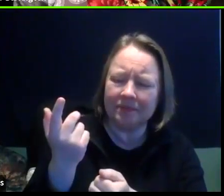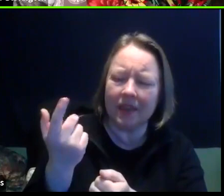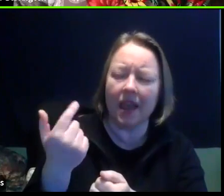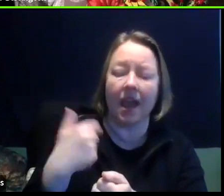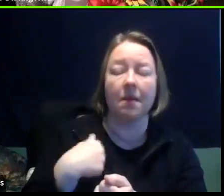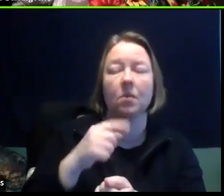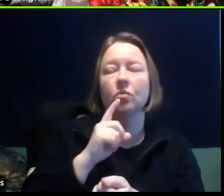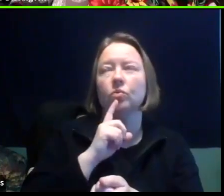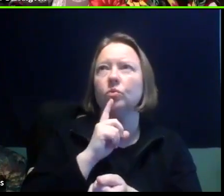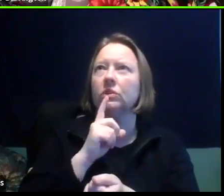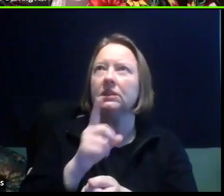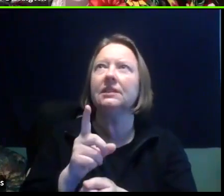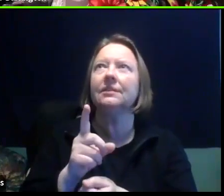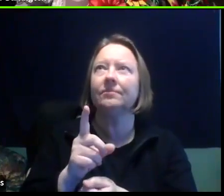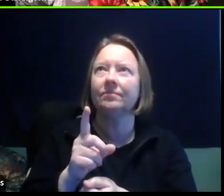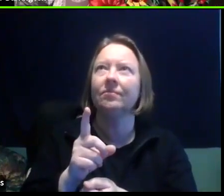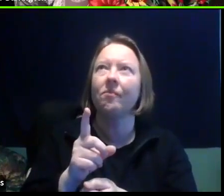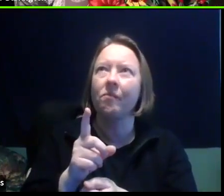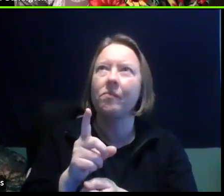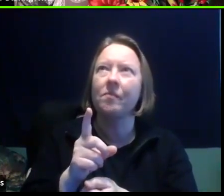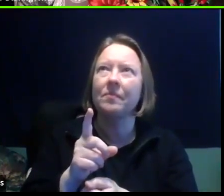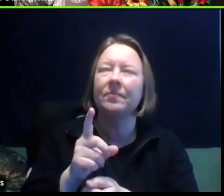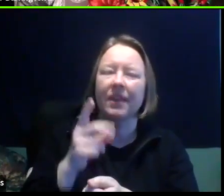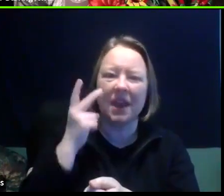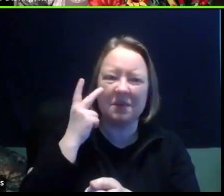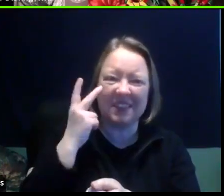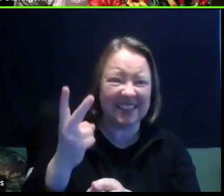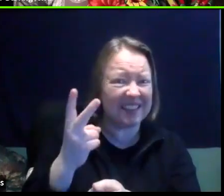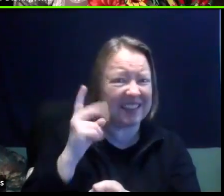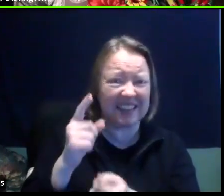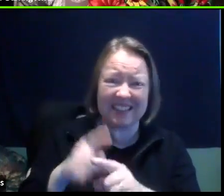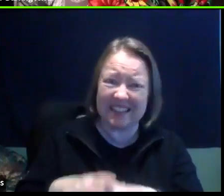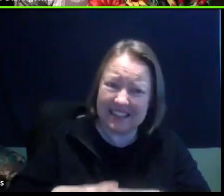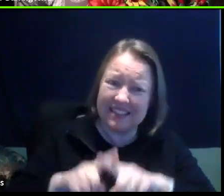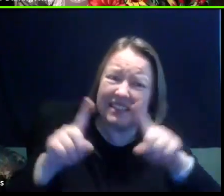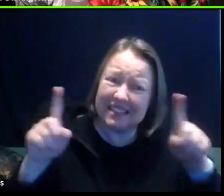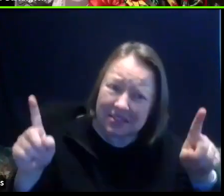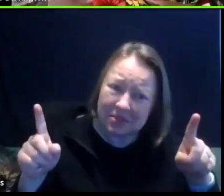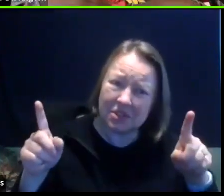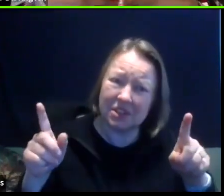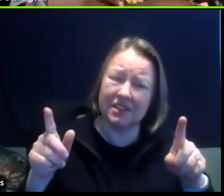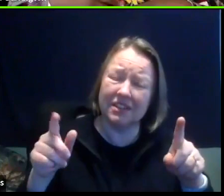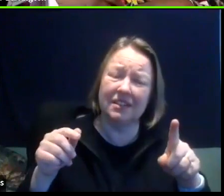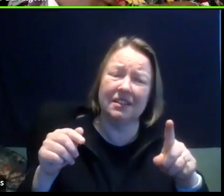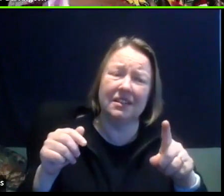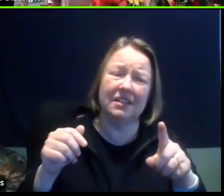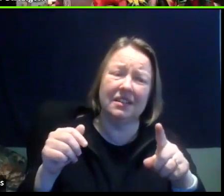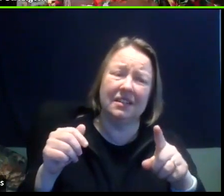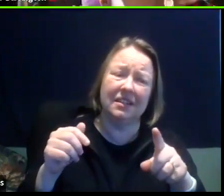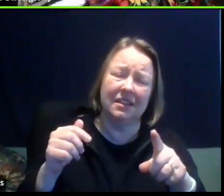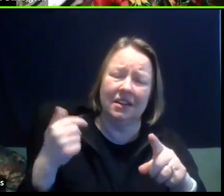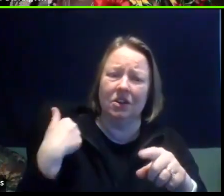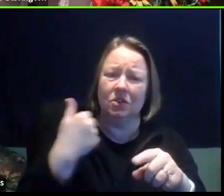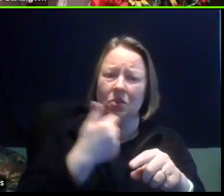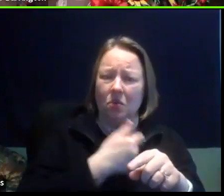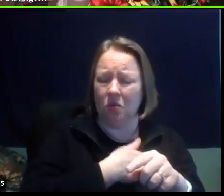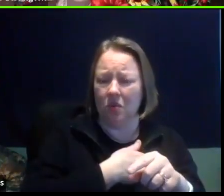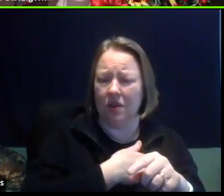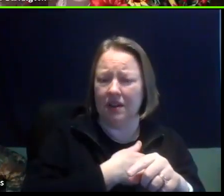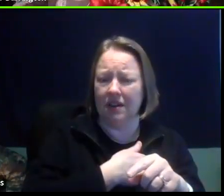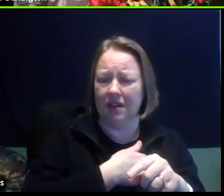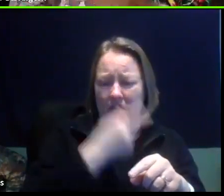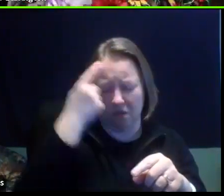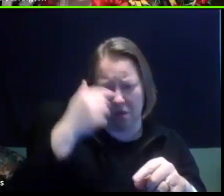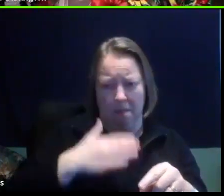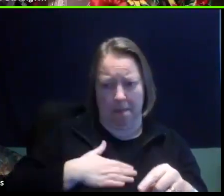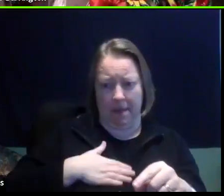have really seen that disparity. And, you know, we look at it for me and my